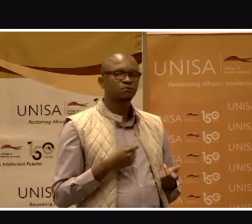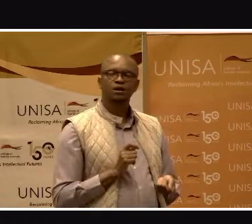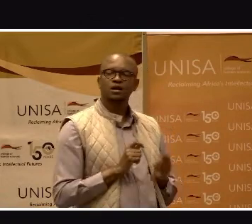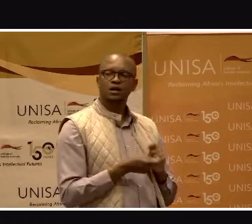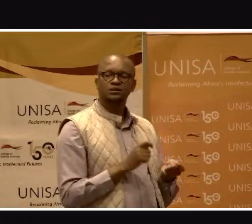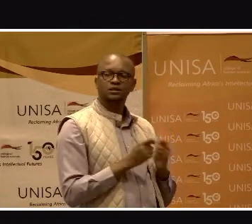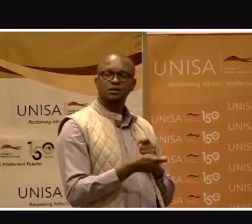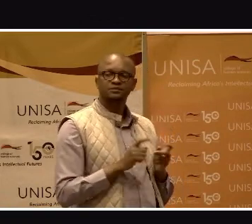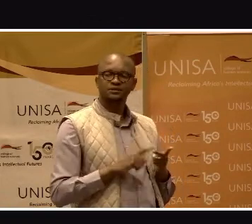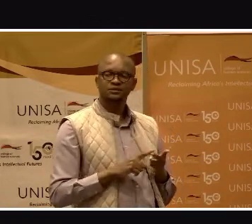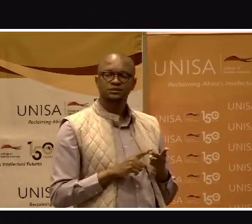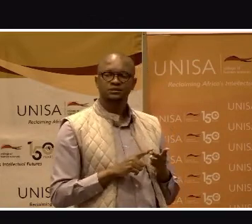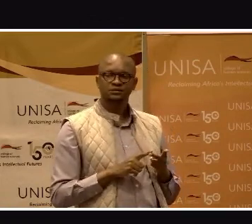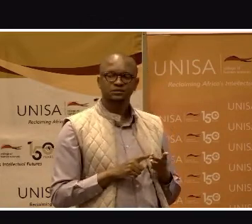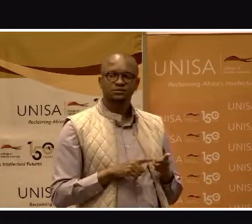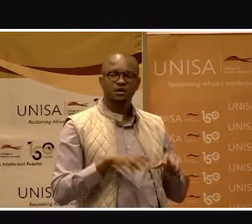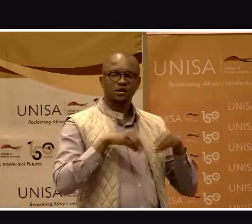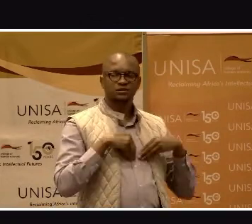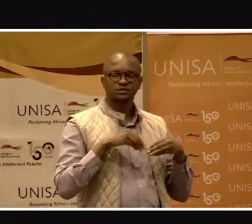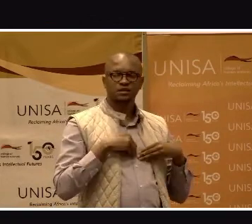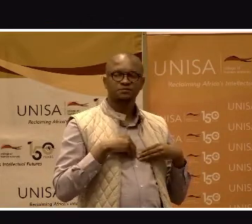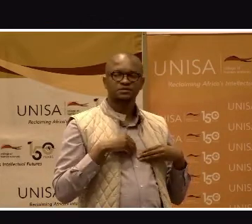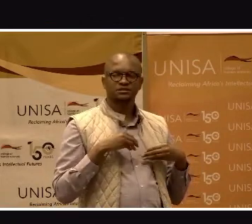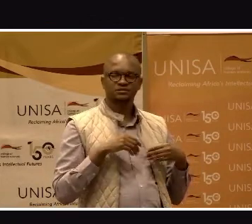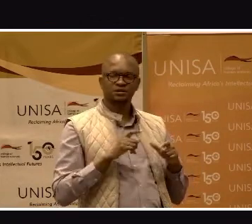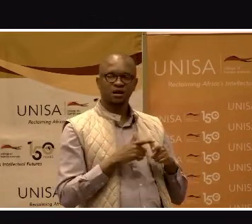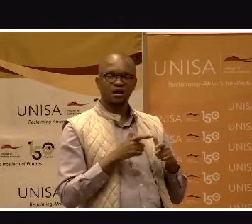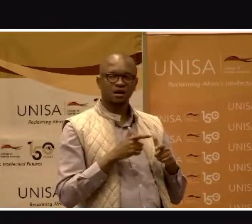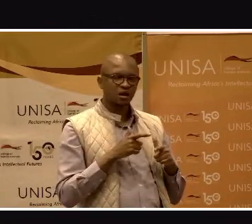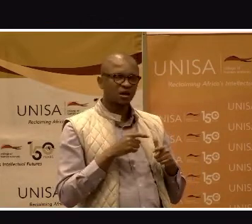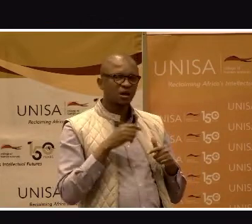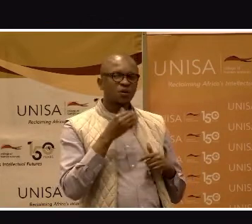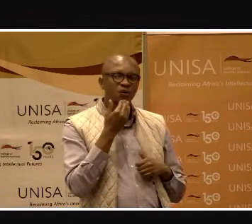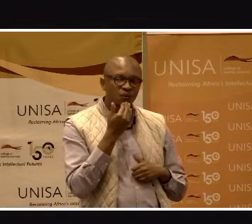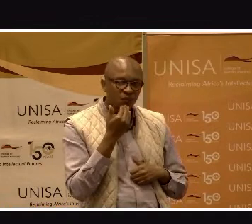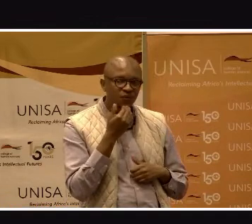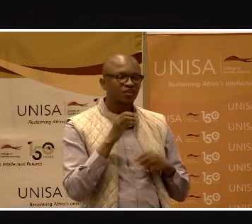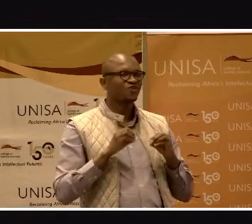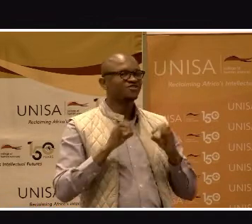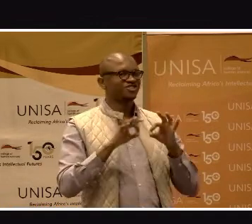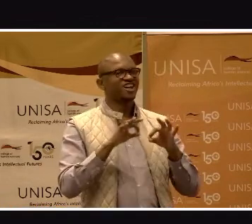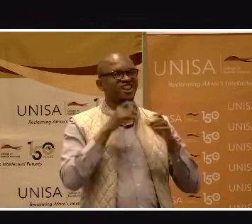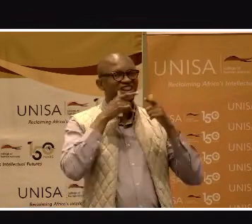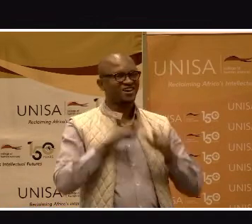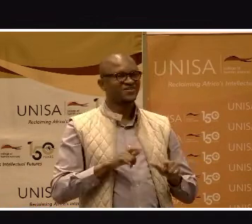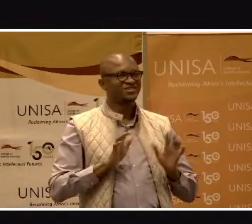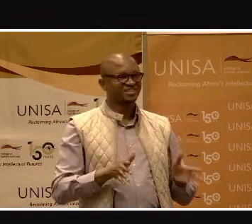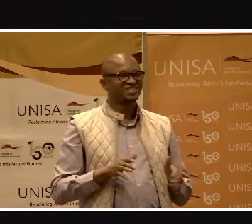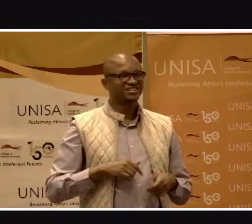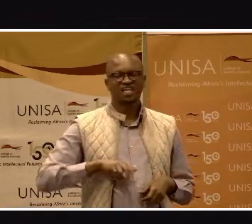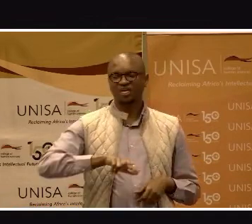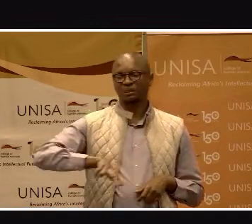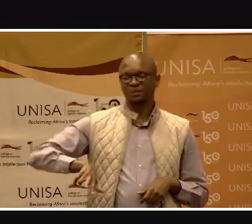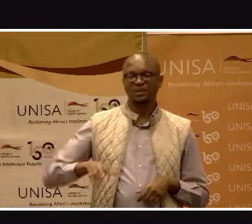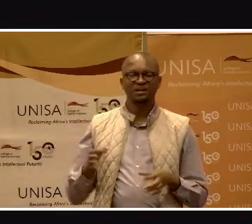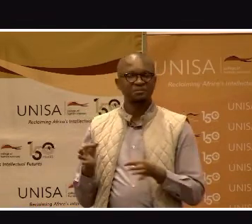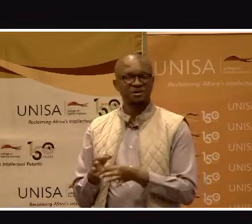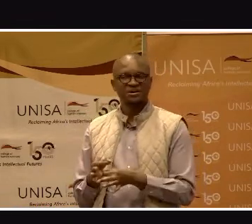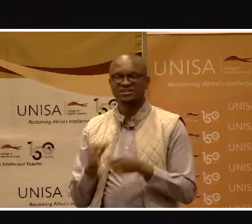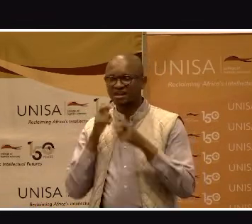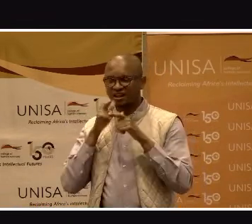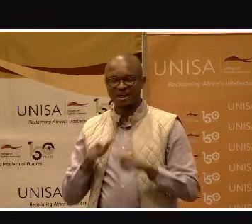from using their native language and speak the official languages. And in the process, what happened? They